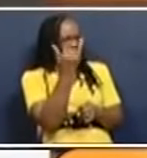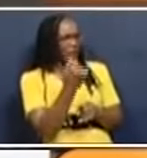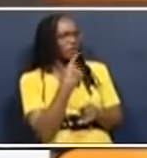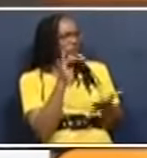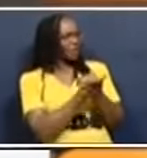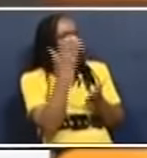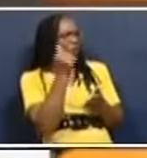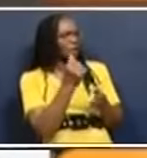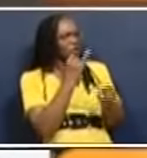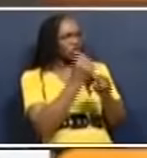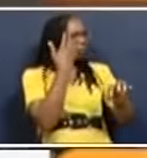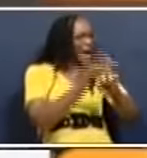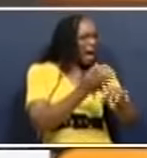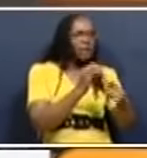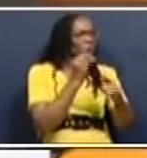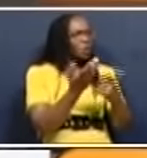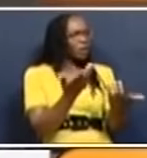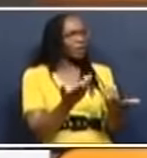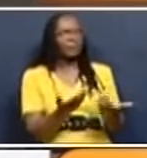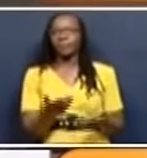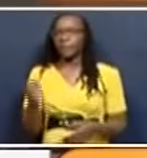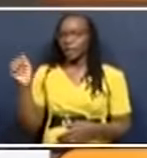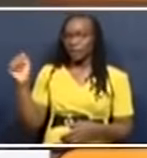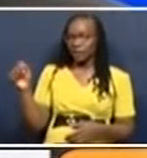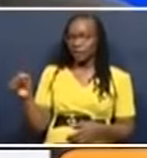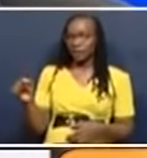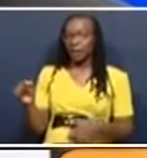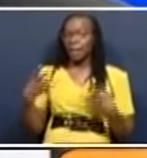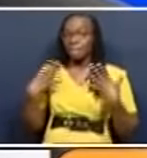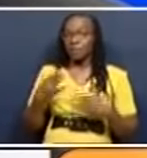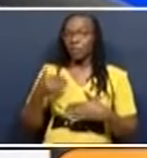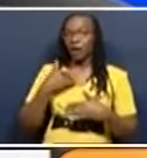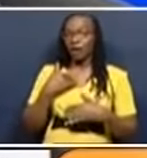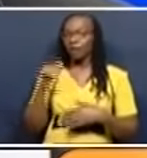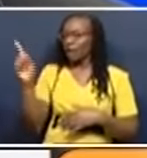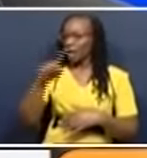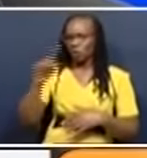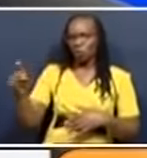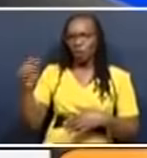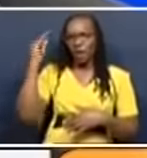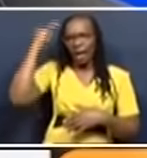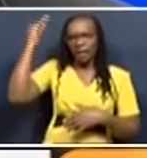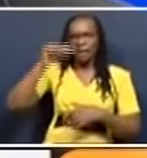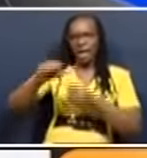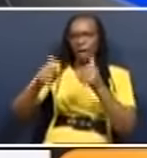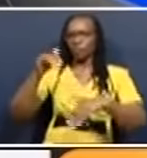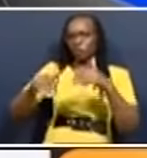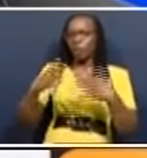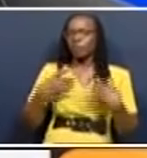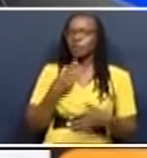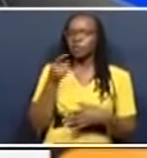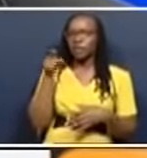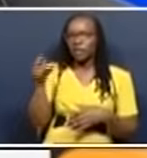difficult? Well, may I define the work that I've taken? Mm-hmm. People have a very wrong conception about corruption. They describe it as a